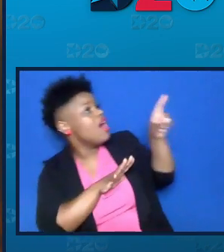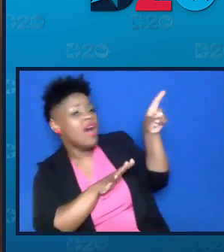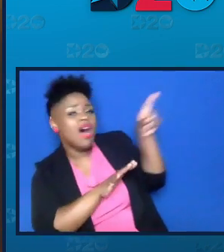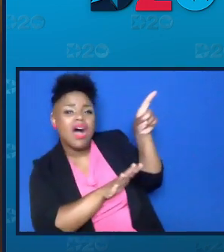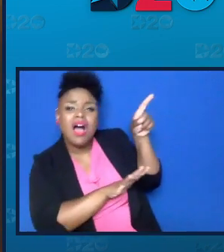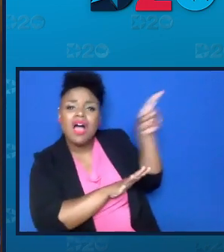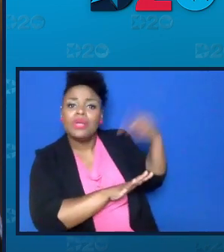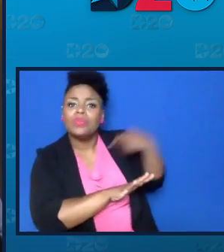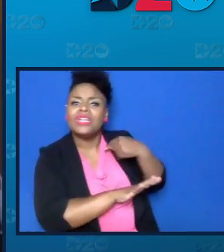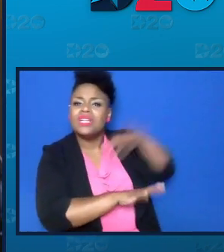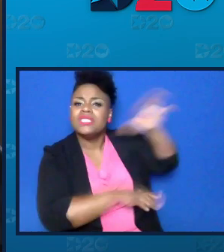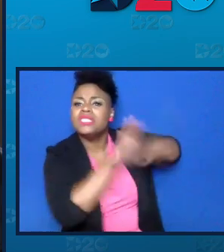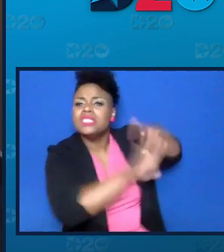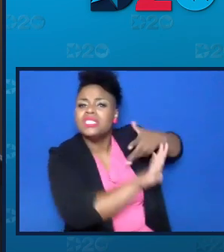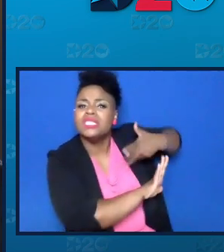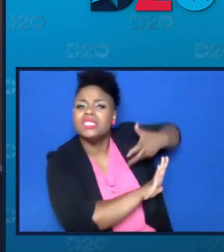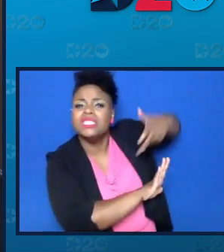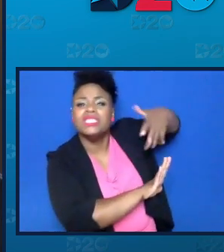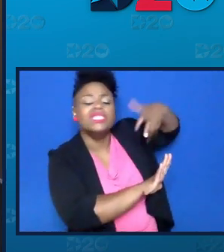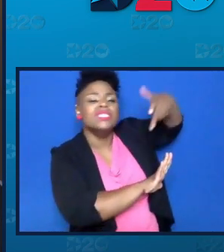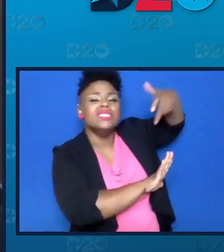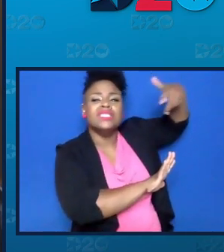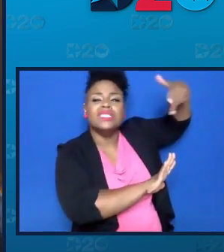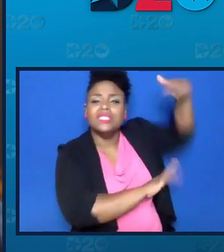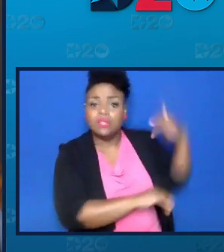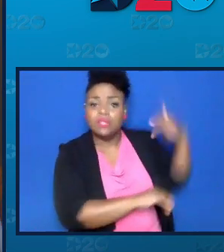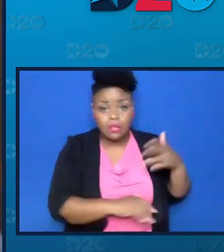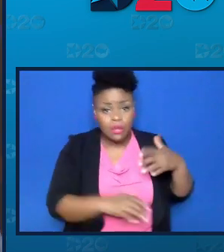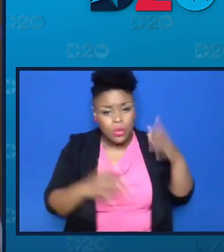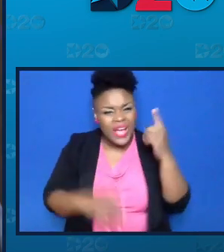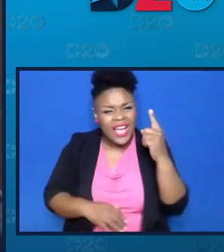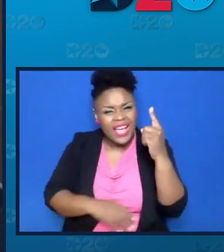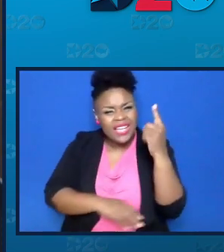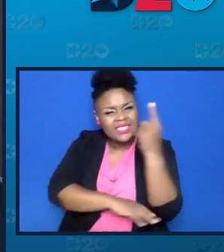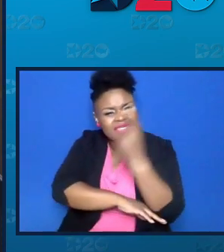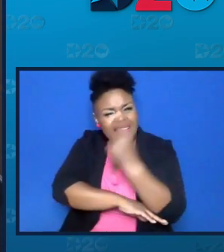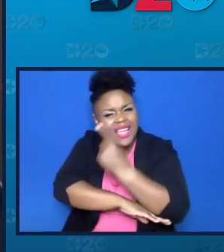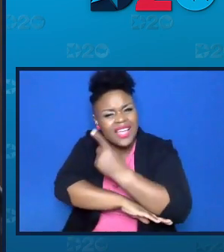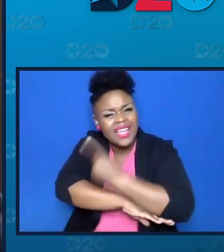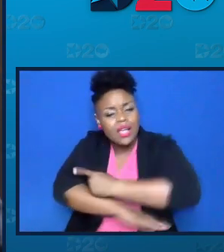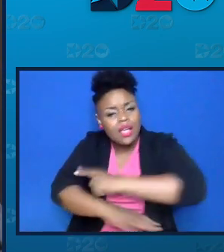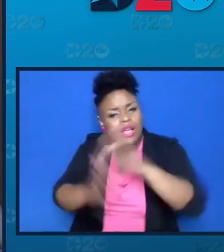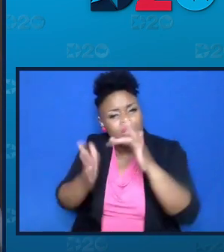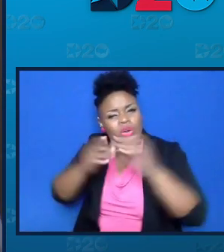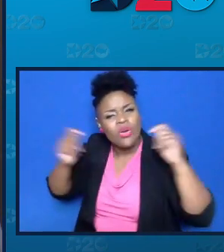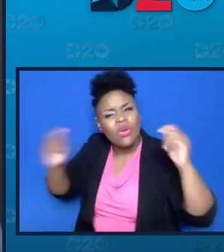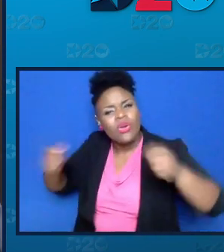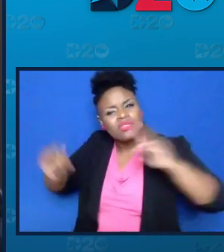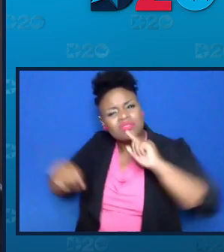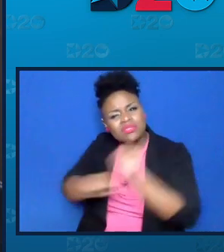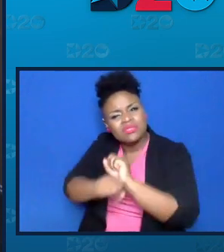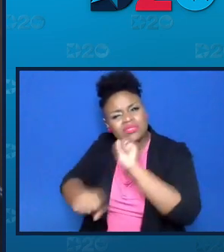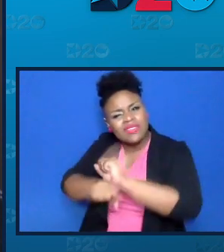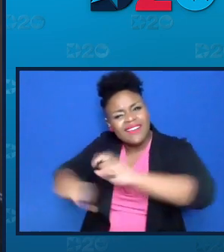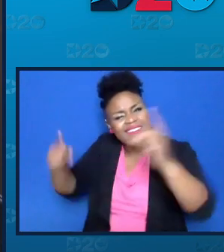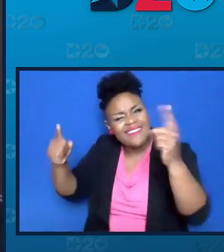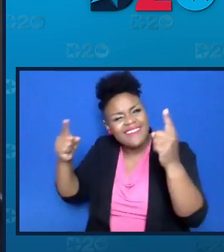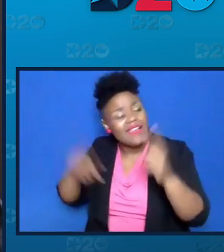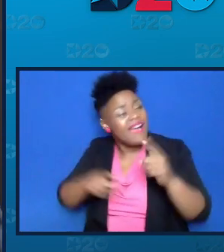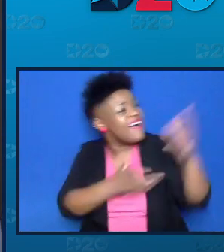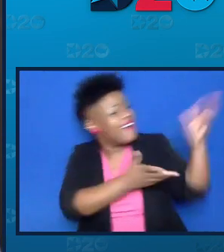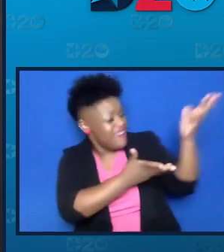day, when the glory comes, it will be ours, it will